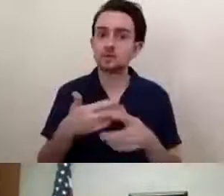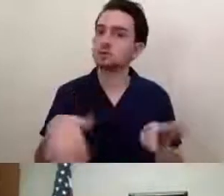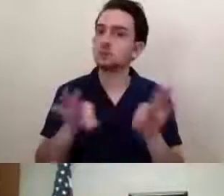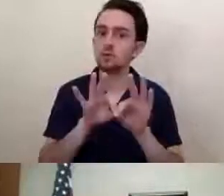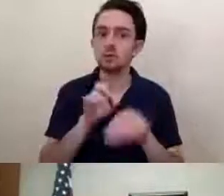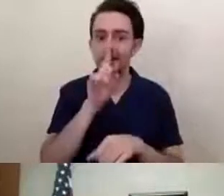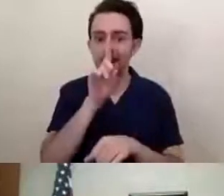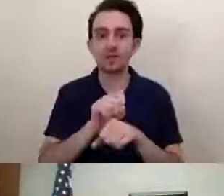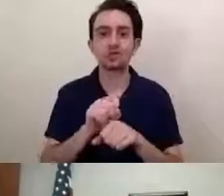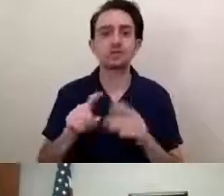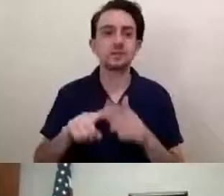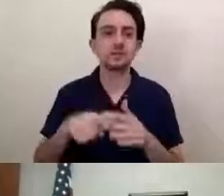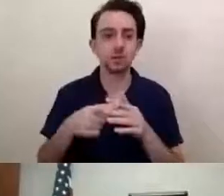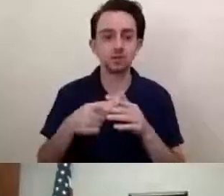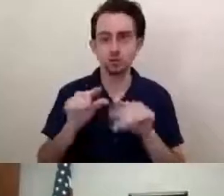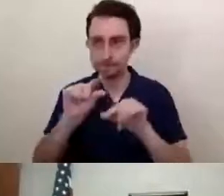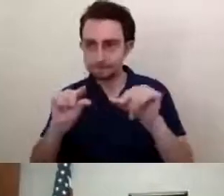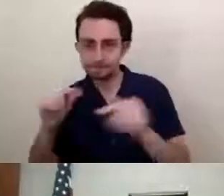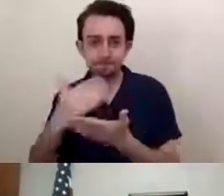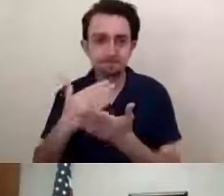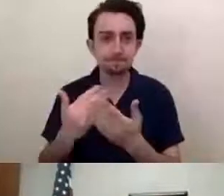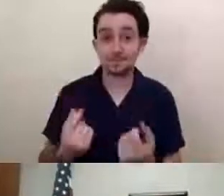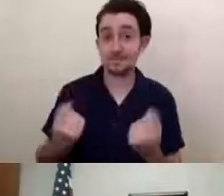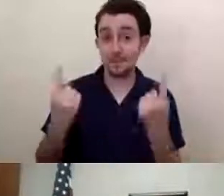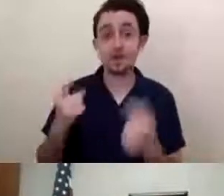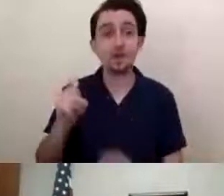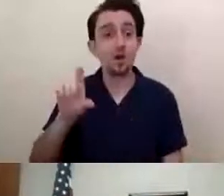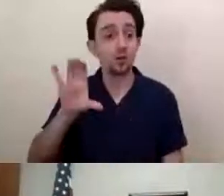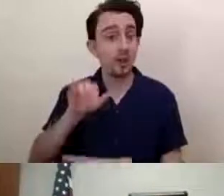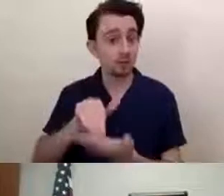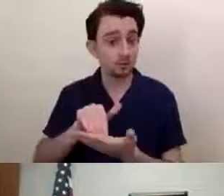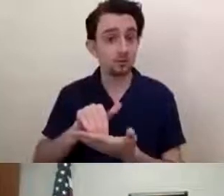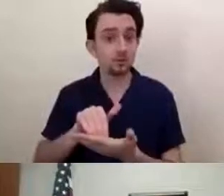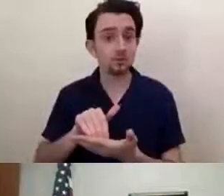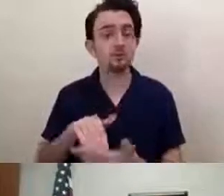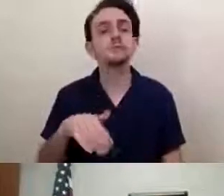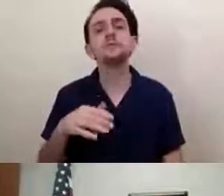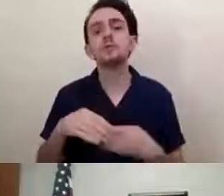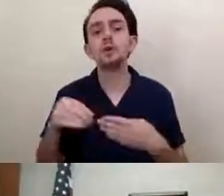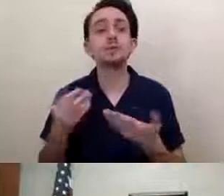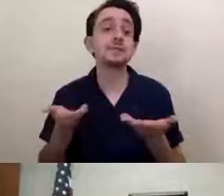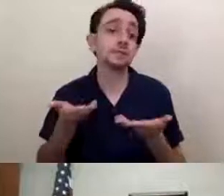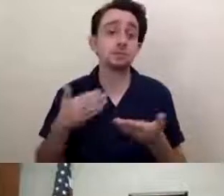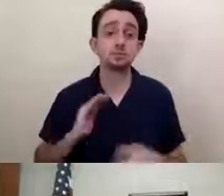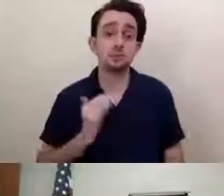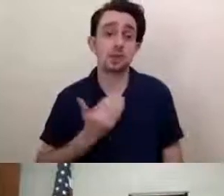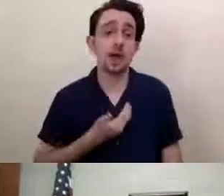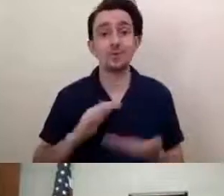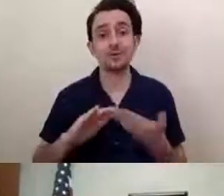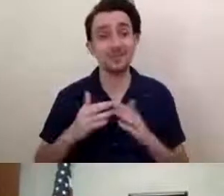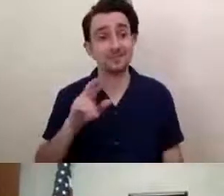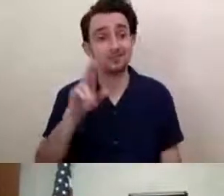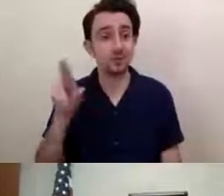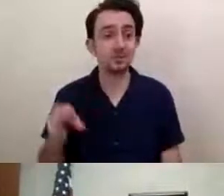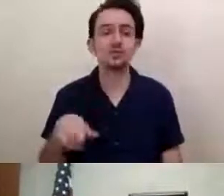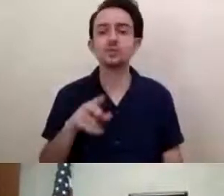that $100,000 in our own neighborhoods, in our own city, activating the creative economy,